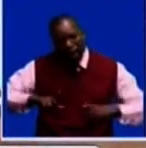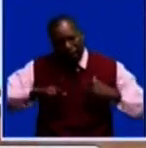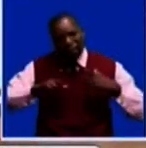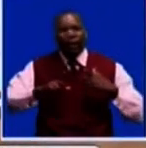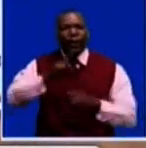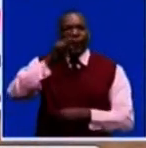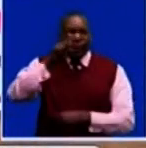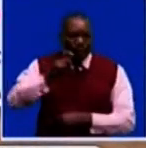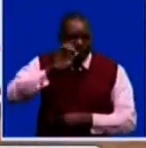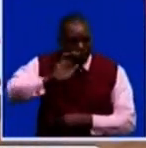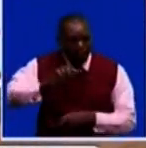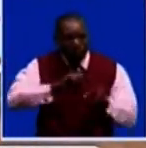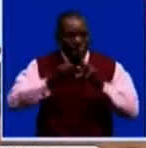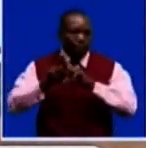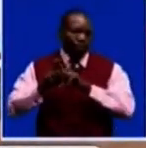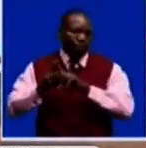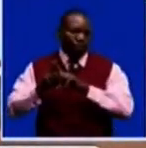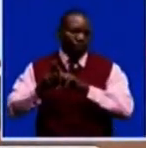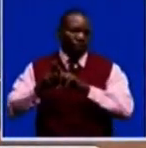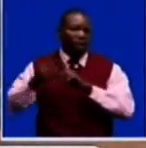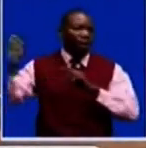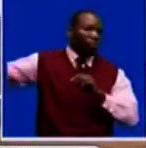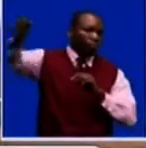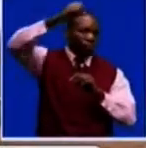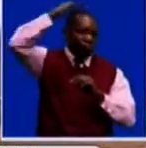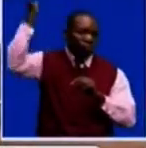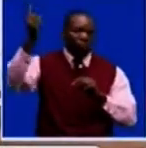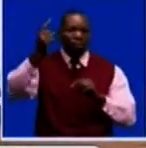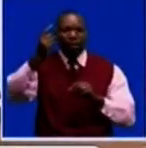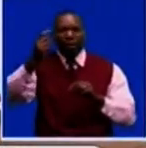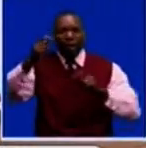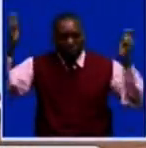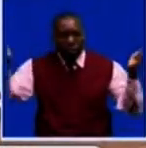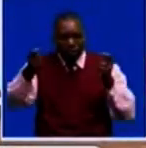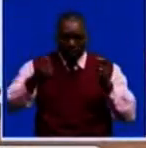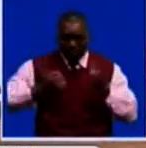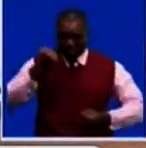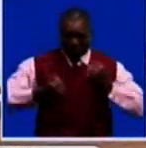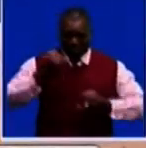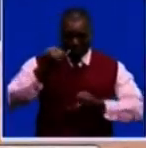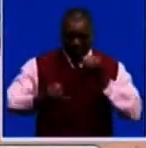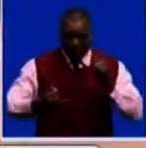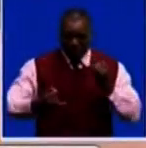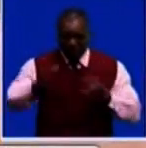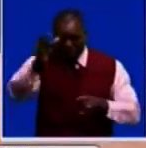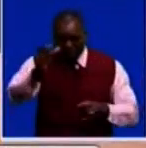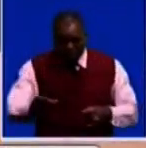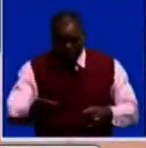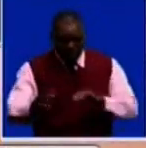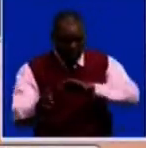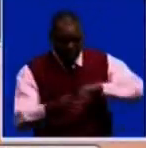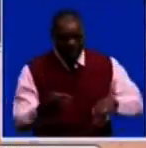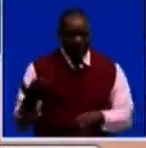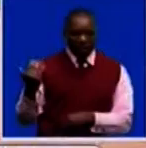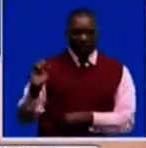needs. World AIDS Day has been commemorated nationally under the theme, Run the Last Mile, Leaving No One Behind. Government intends to ensure